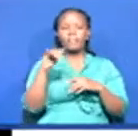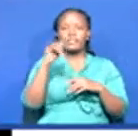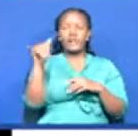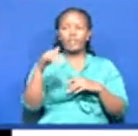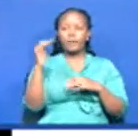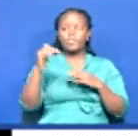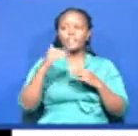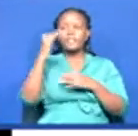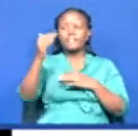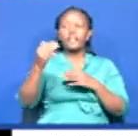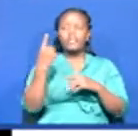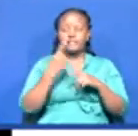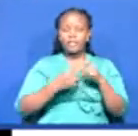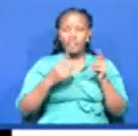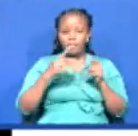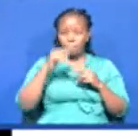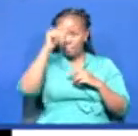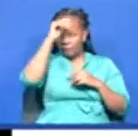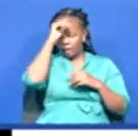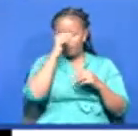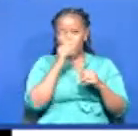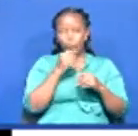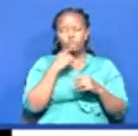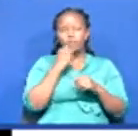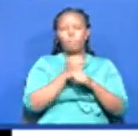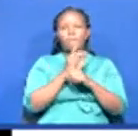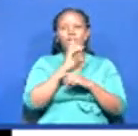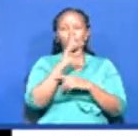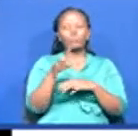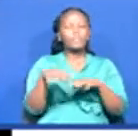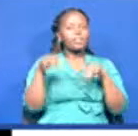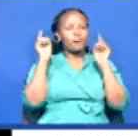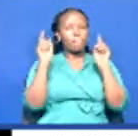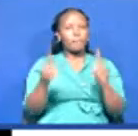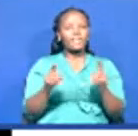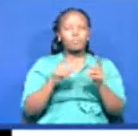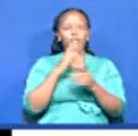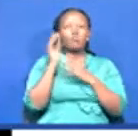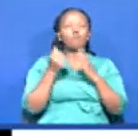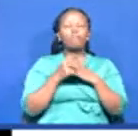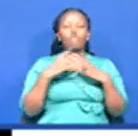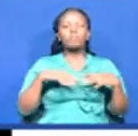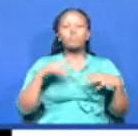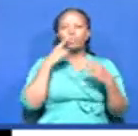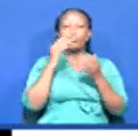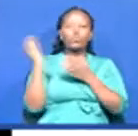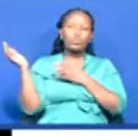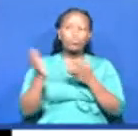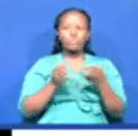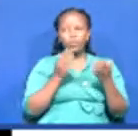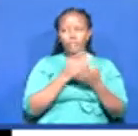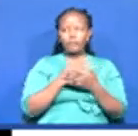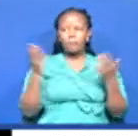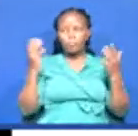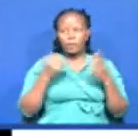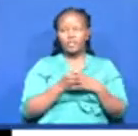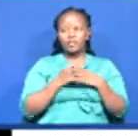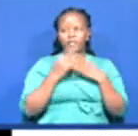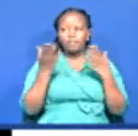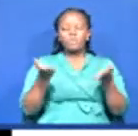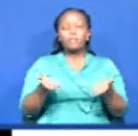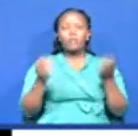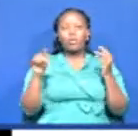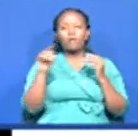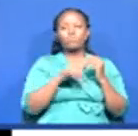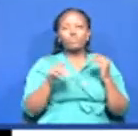2023, the government is going to make it mandatory for all importers. So thank you very much for that. And at this point, we come to the end of